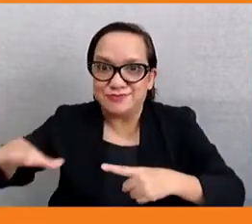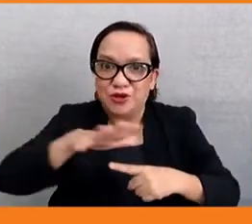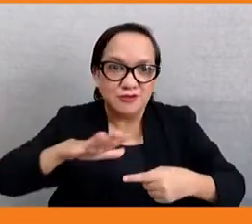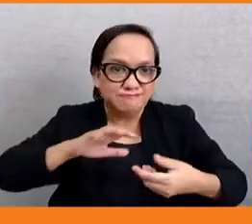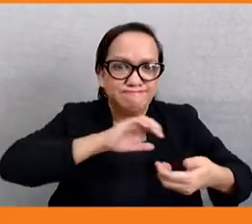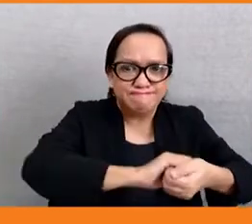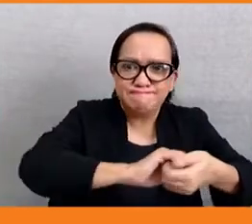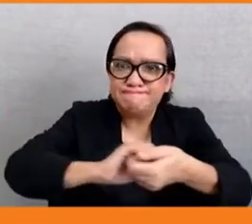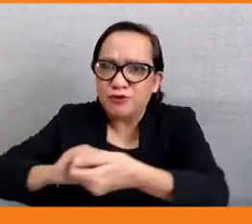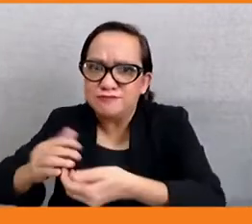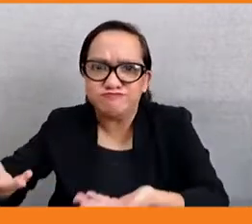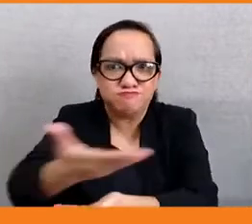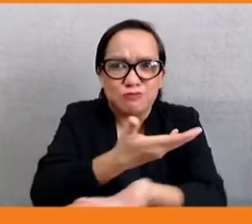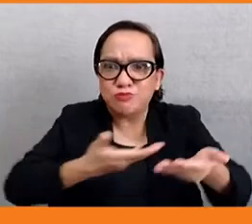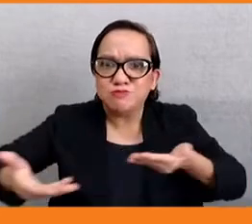of our operations.